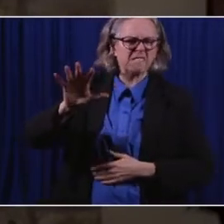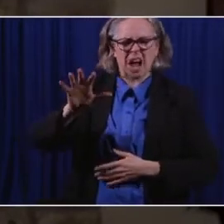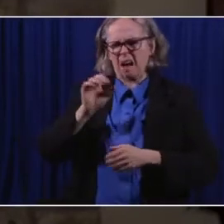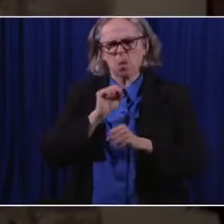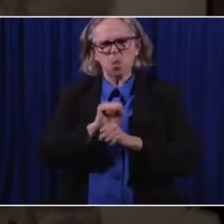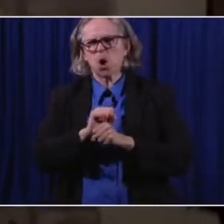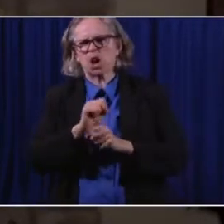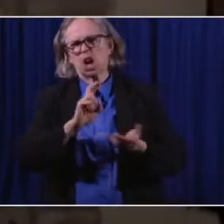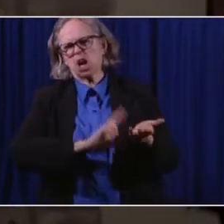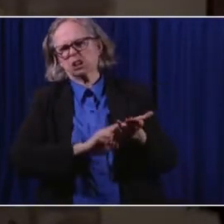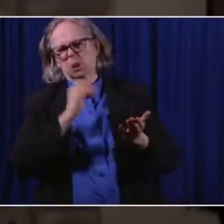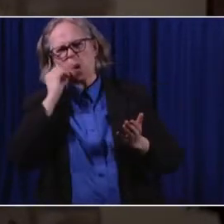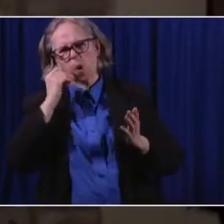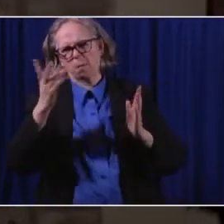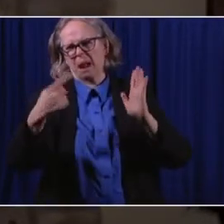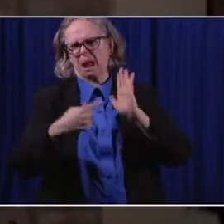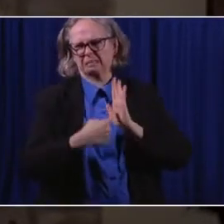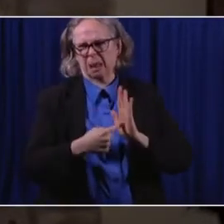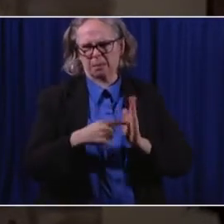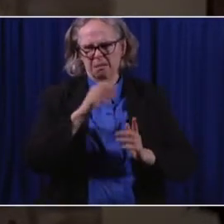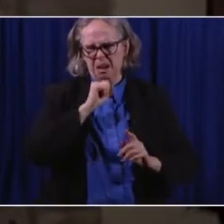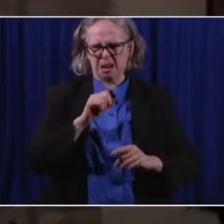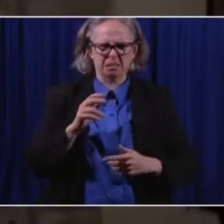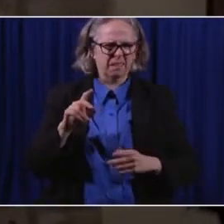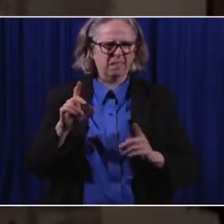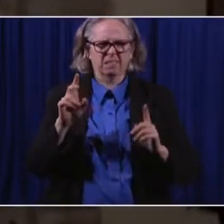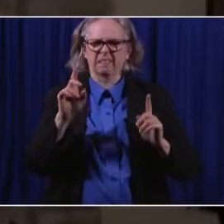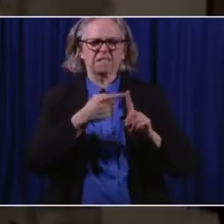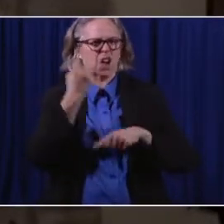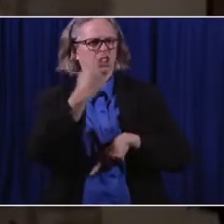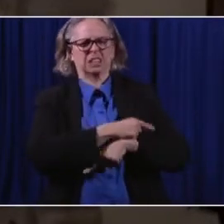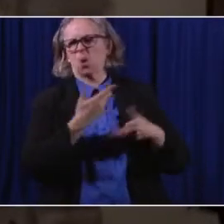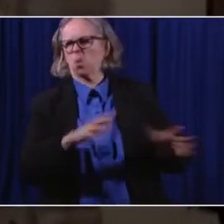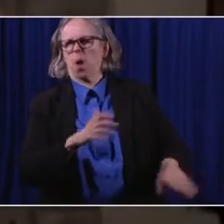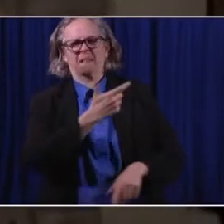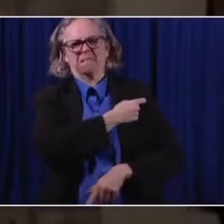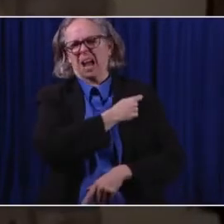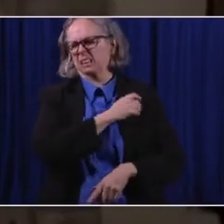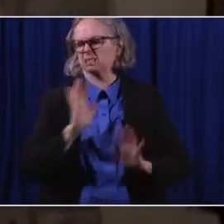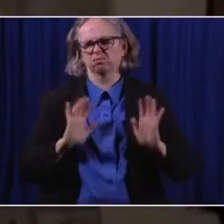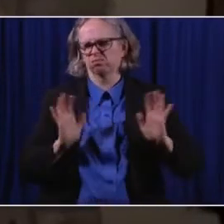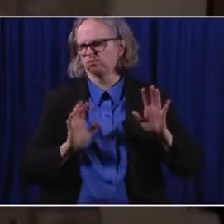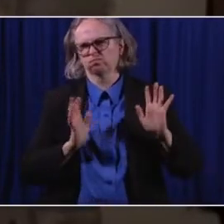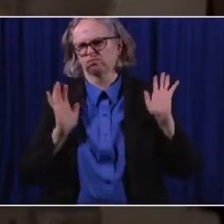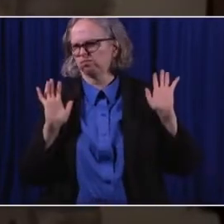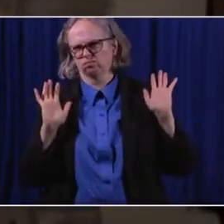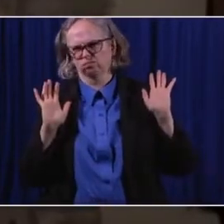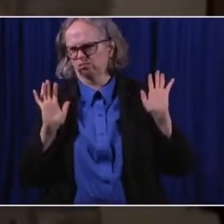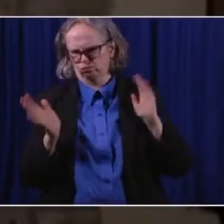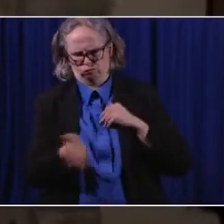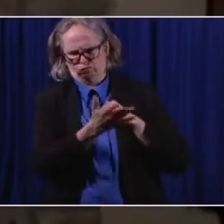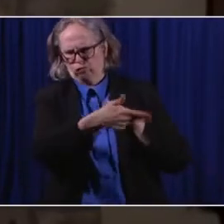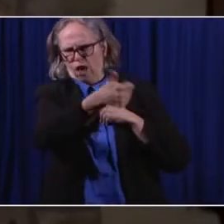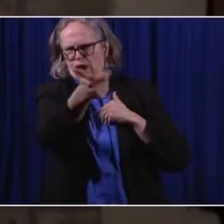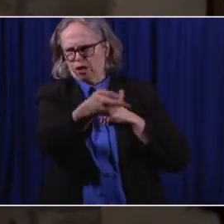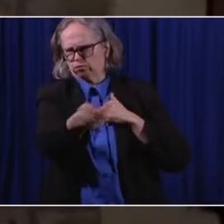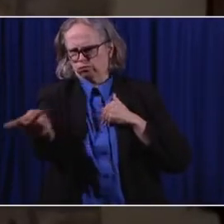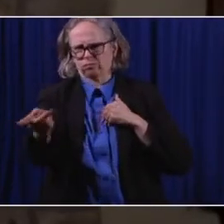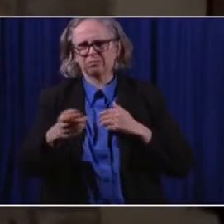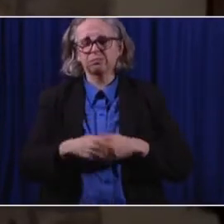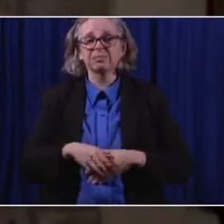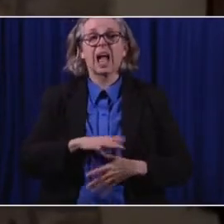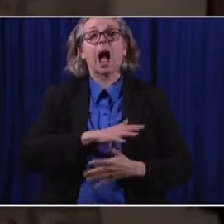shot on that second occasion, you know, they may come into simply a different category, and it may be a matter of months